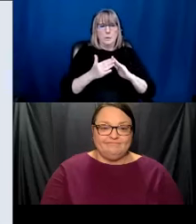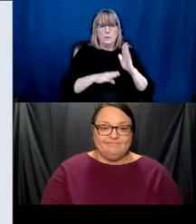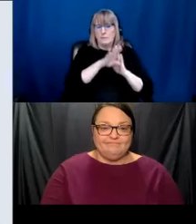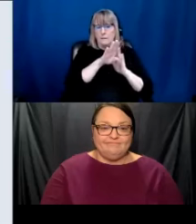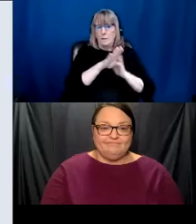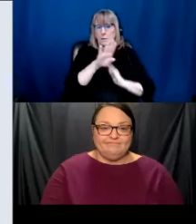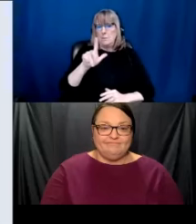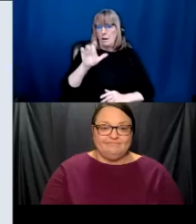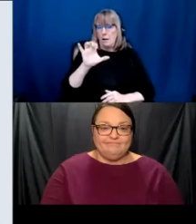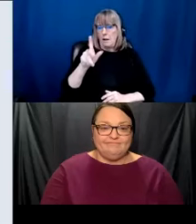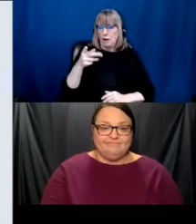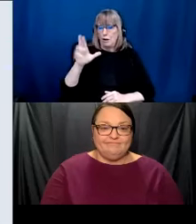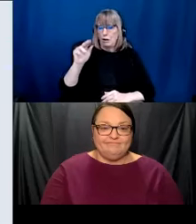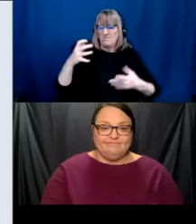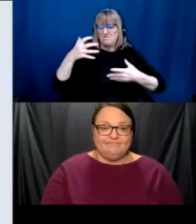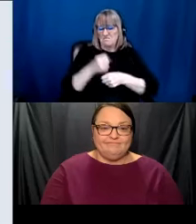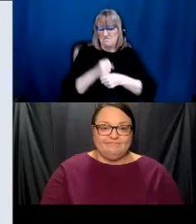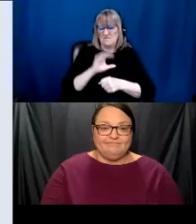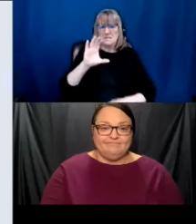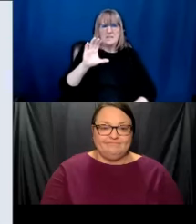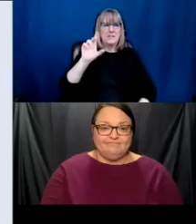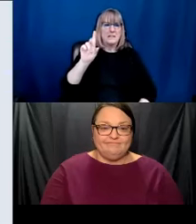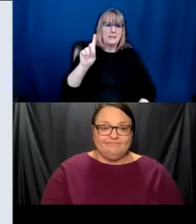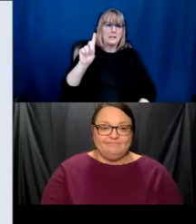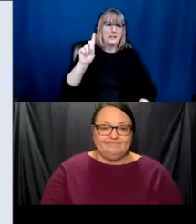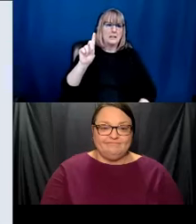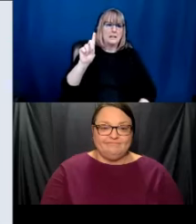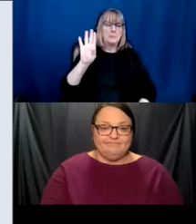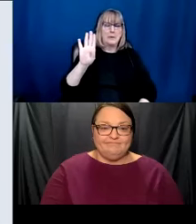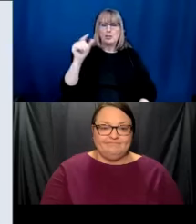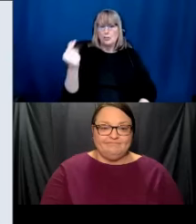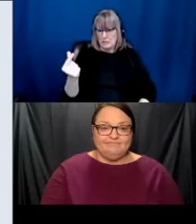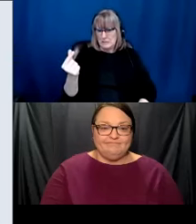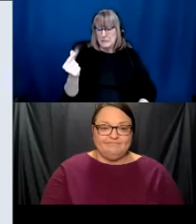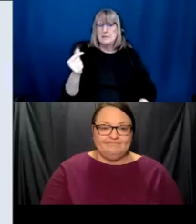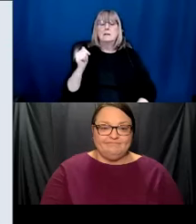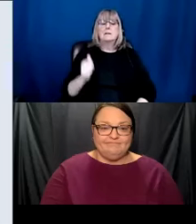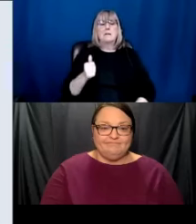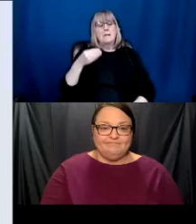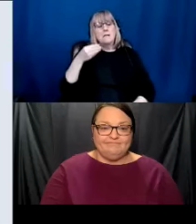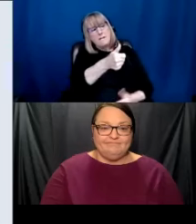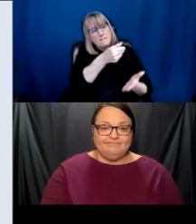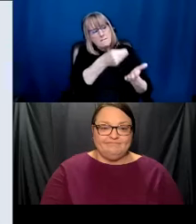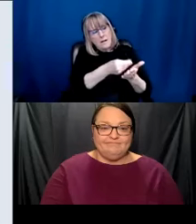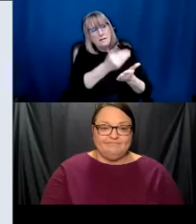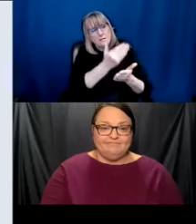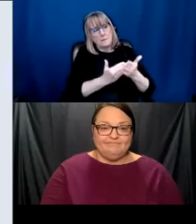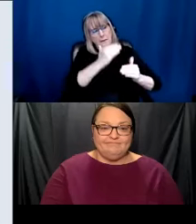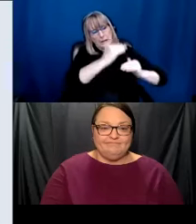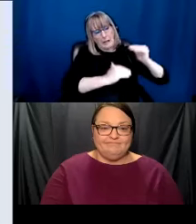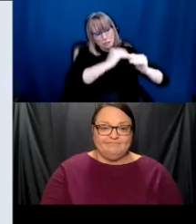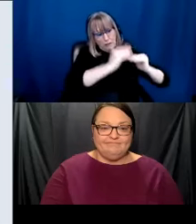grants, what we call CDBG. And they can fund some construction type projects as well as